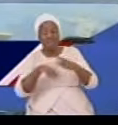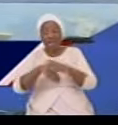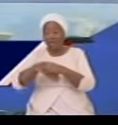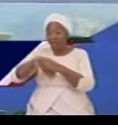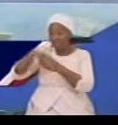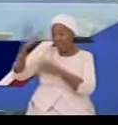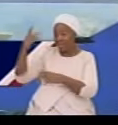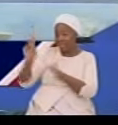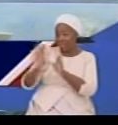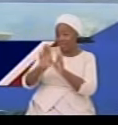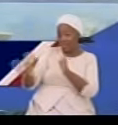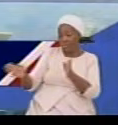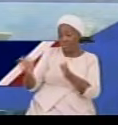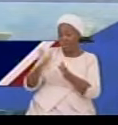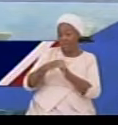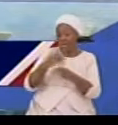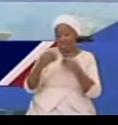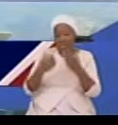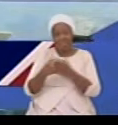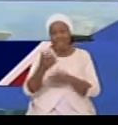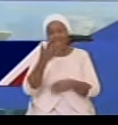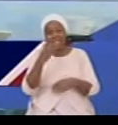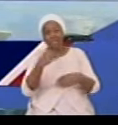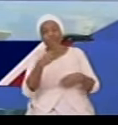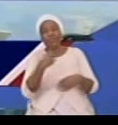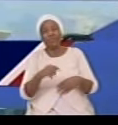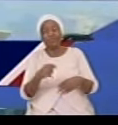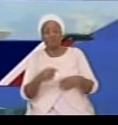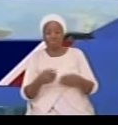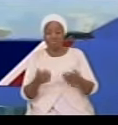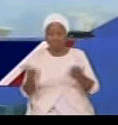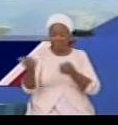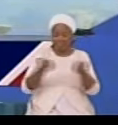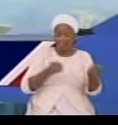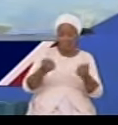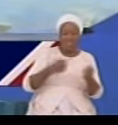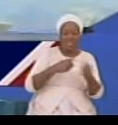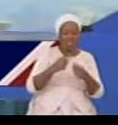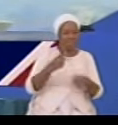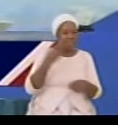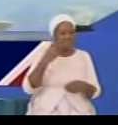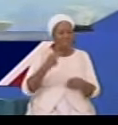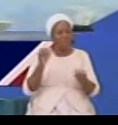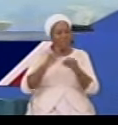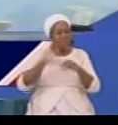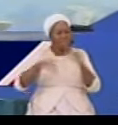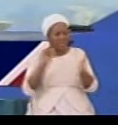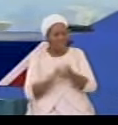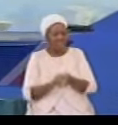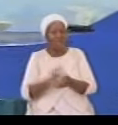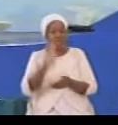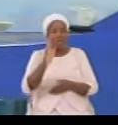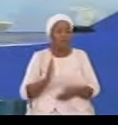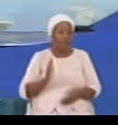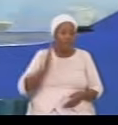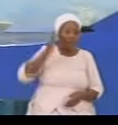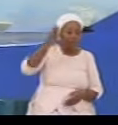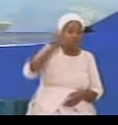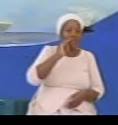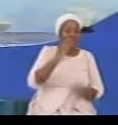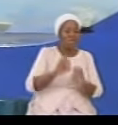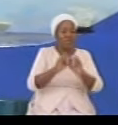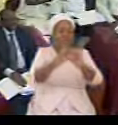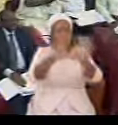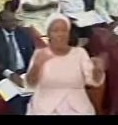the door, outside the glass of your vehicle, look beyond, your future is